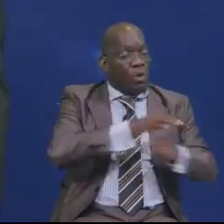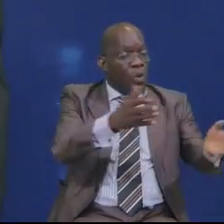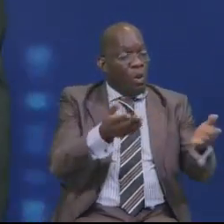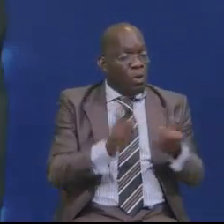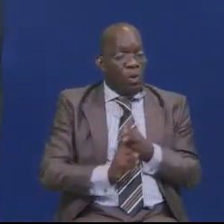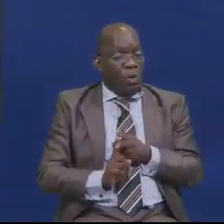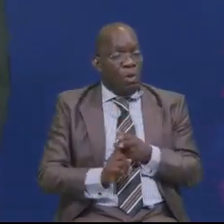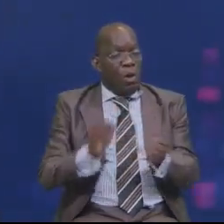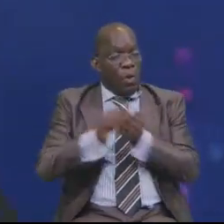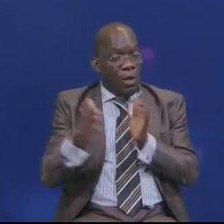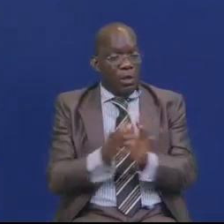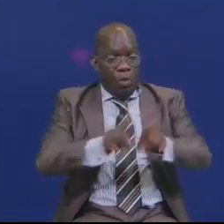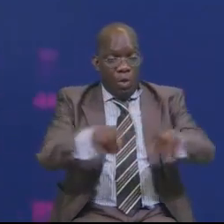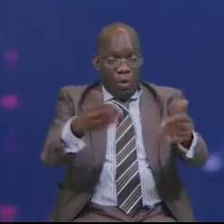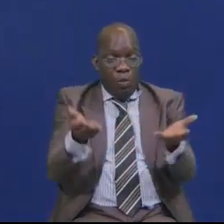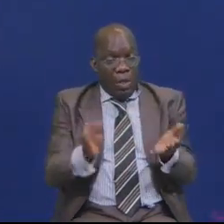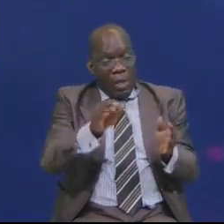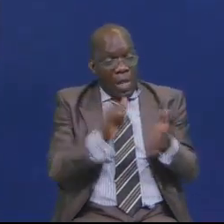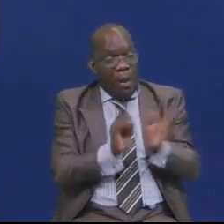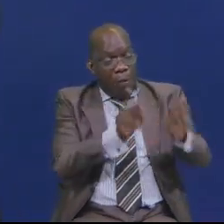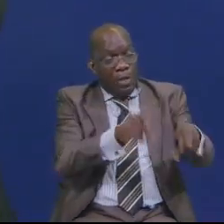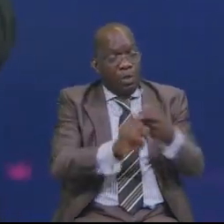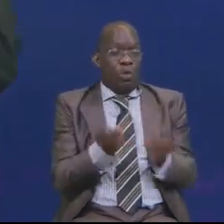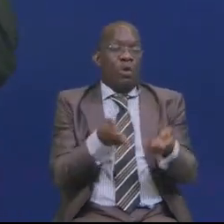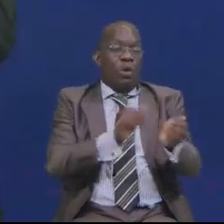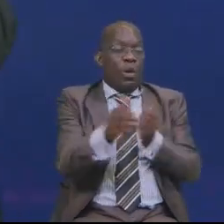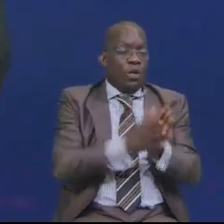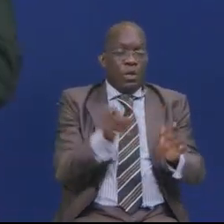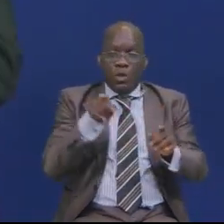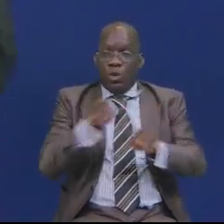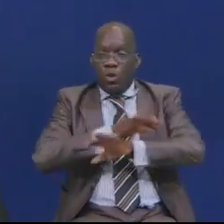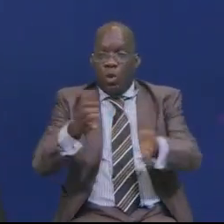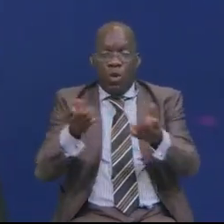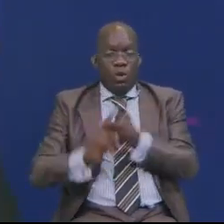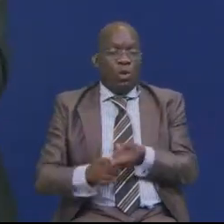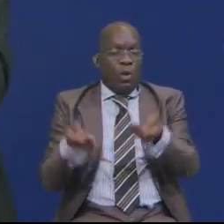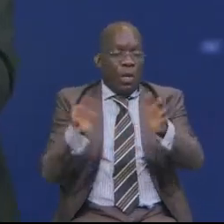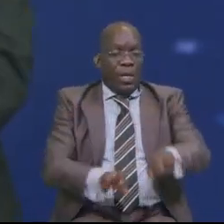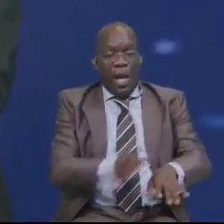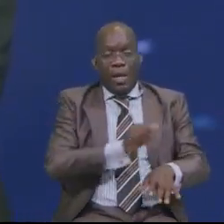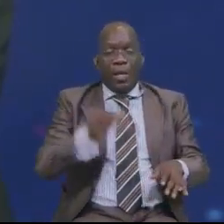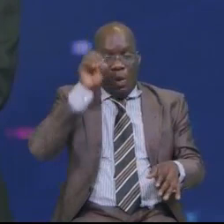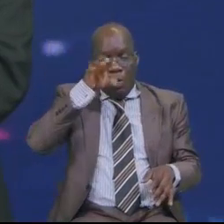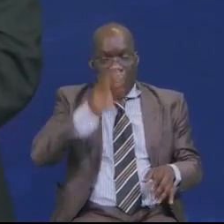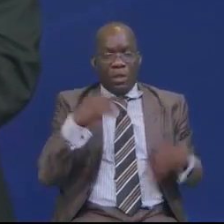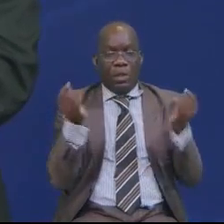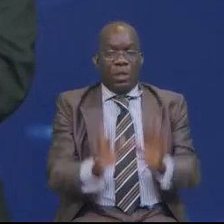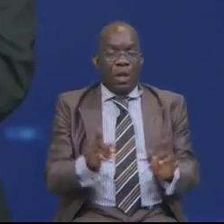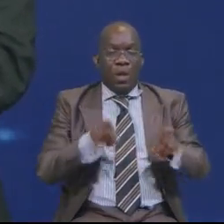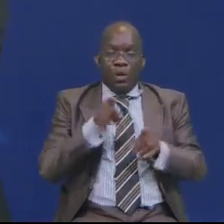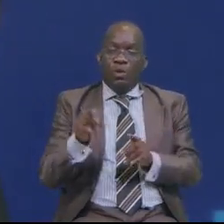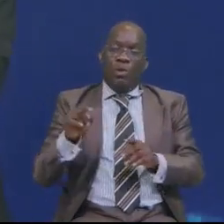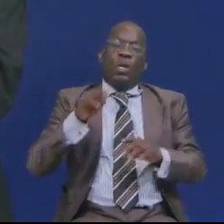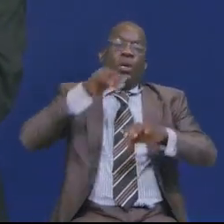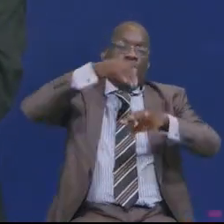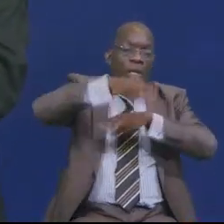you want him to perish? You don't want to die an occultic sinner. and you transfer the occultic books